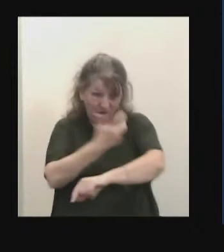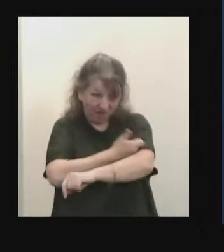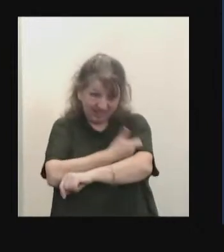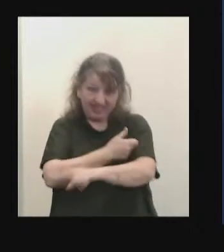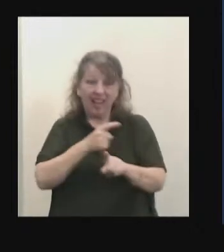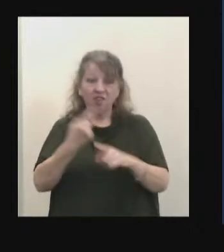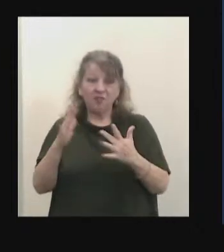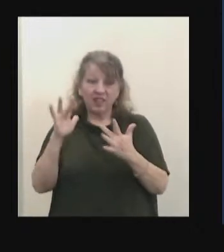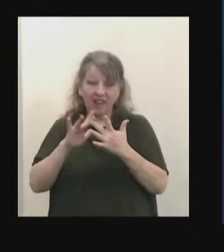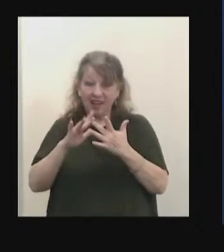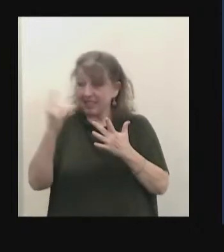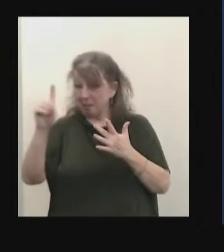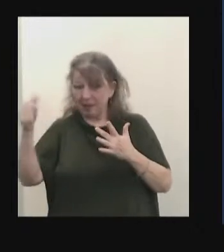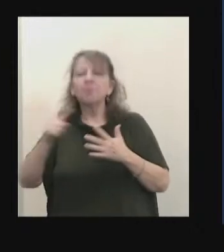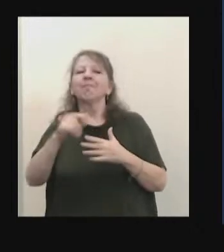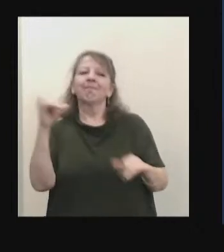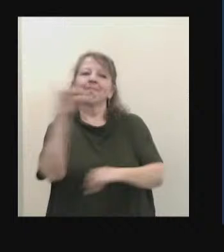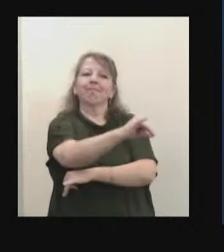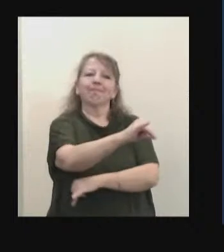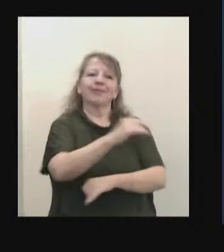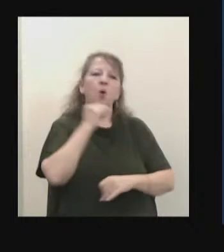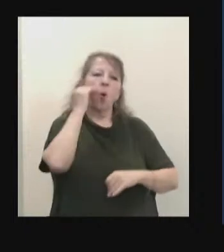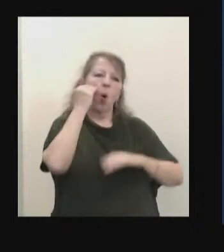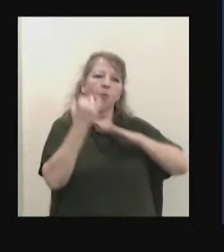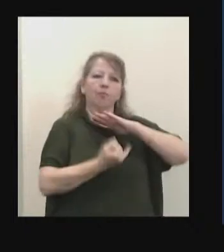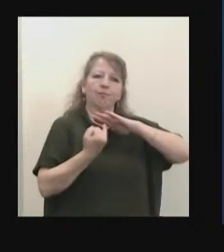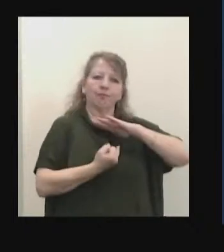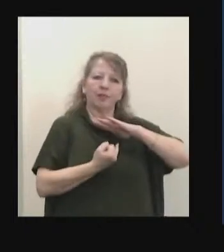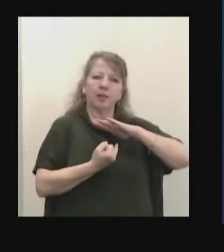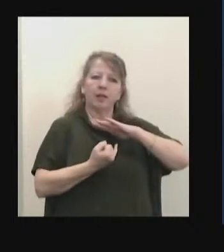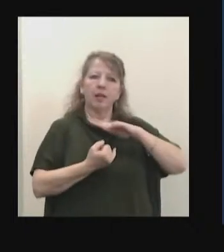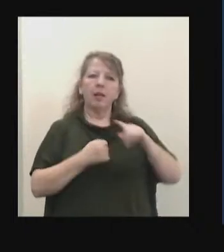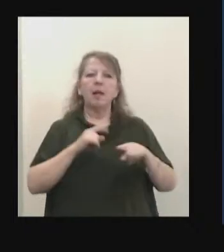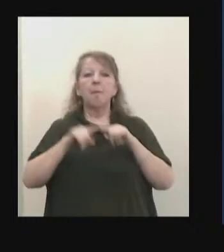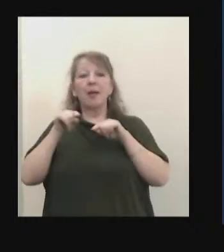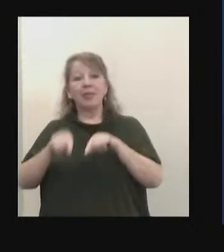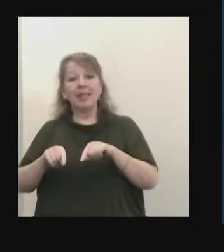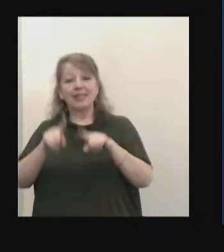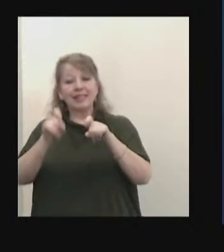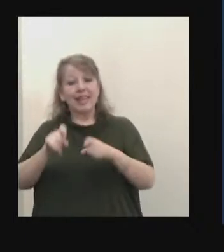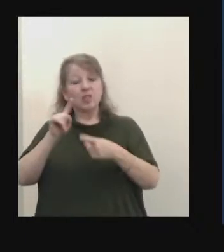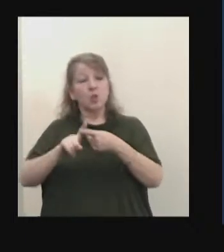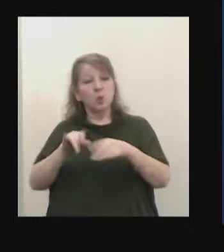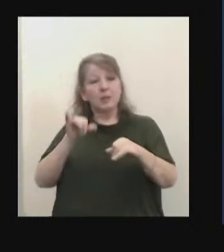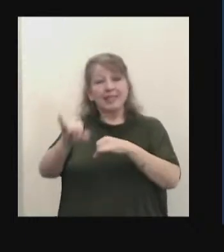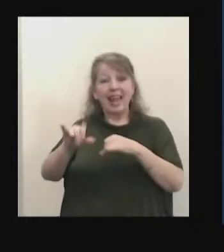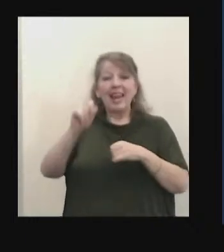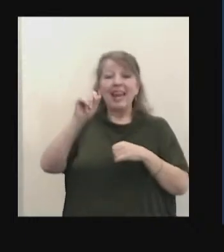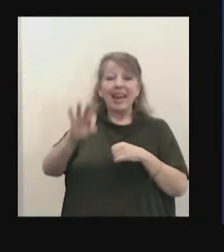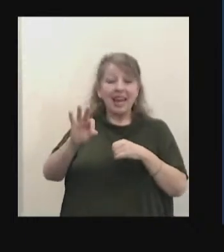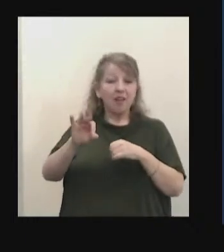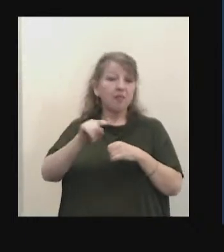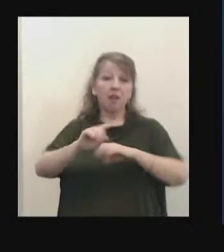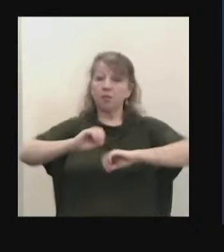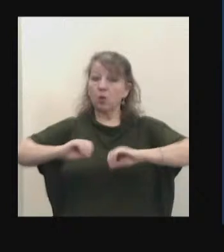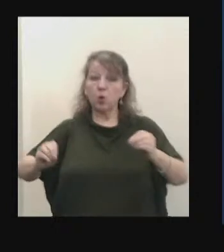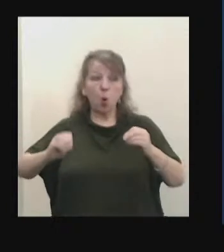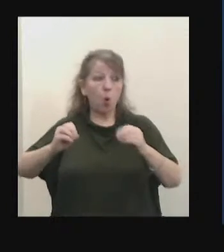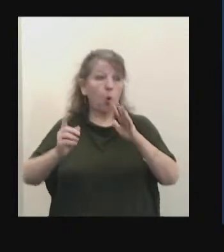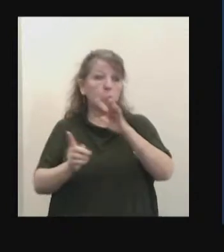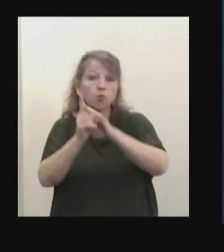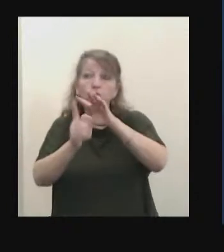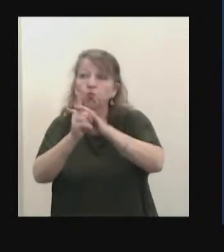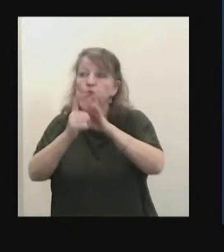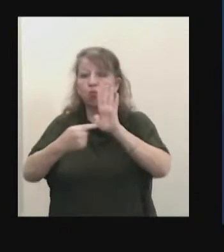to quarantine. However, with this opportunity, this Test to Stay, if they remain asymptomatic and they're tested every